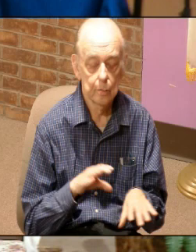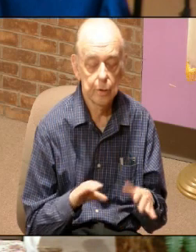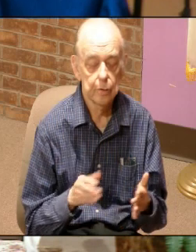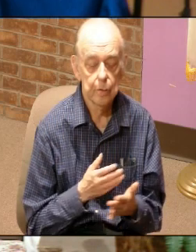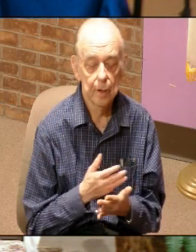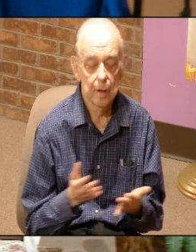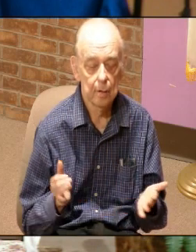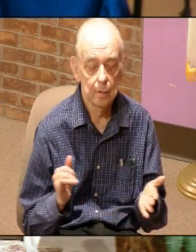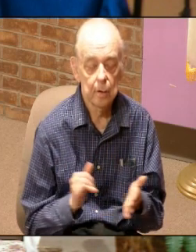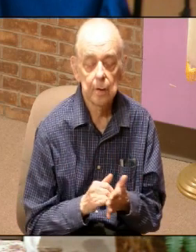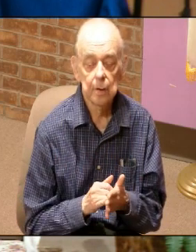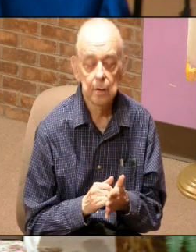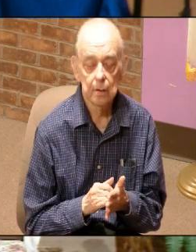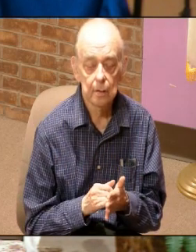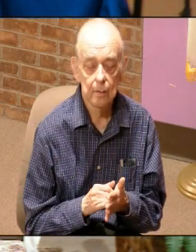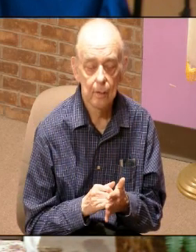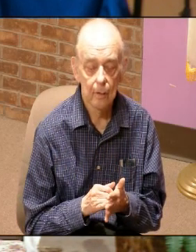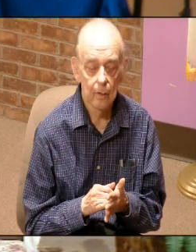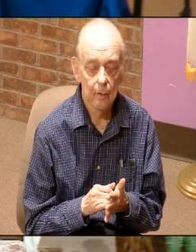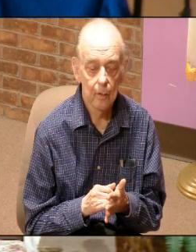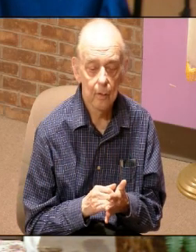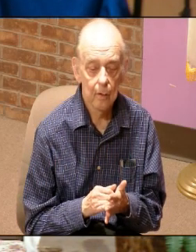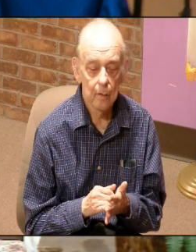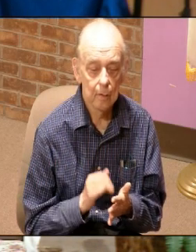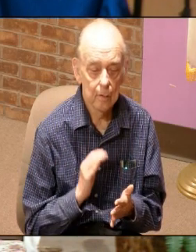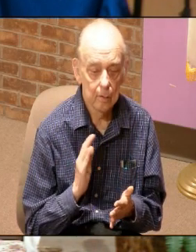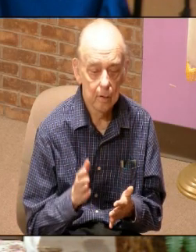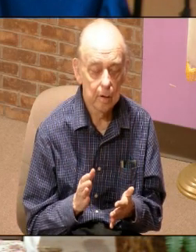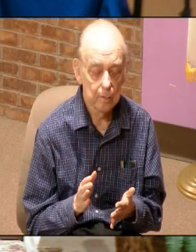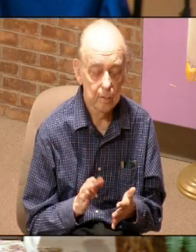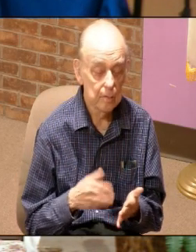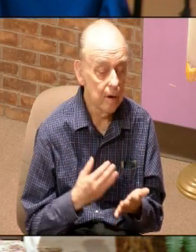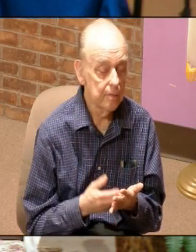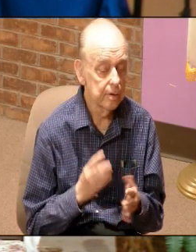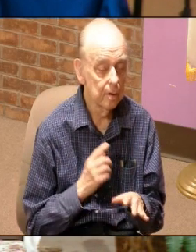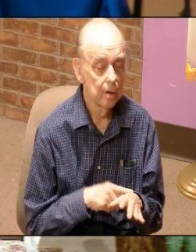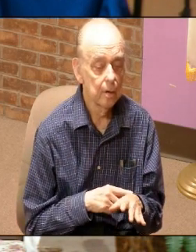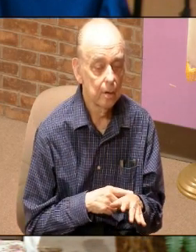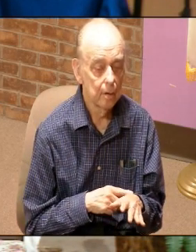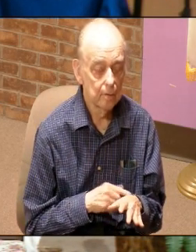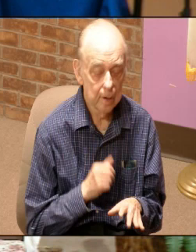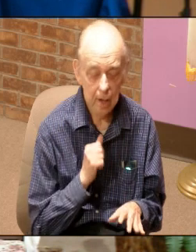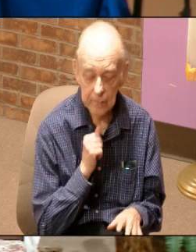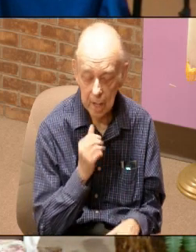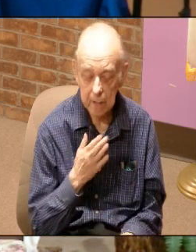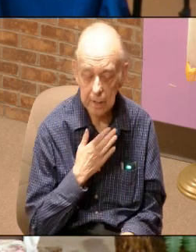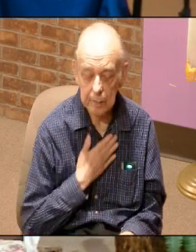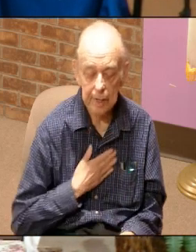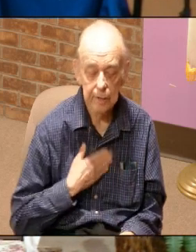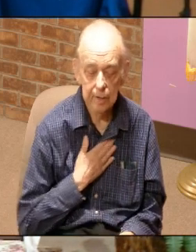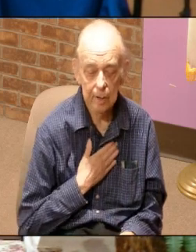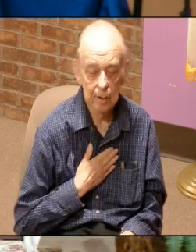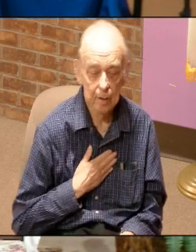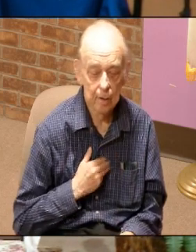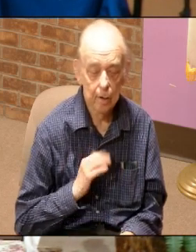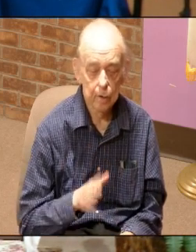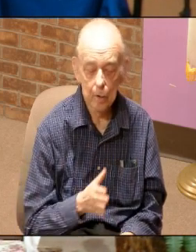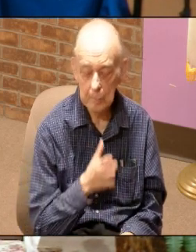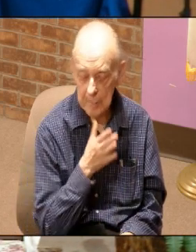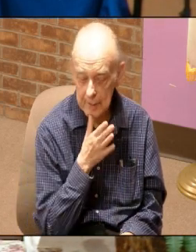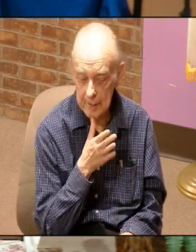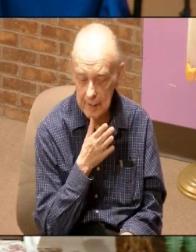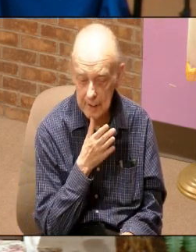things that will come to a point of not pleasing your mother